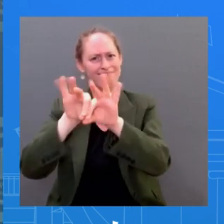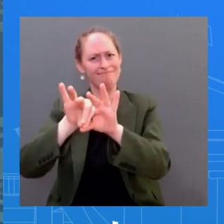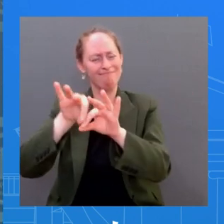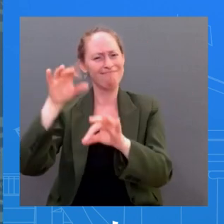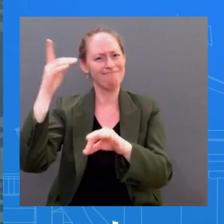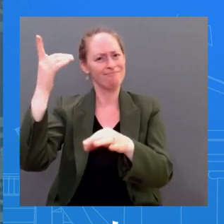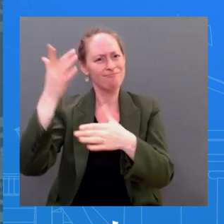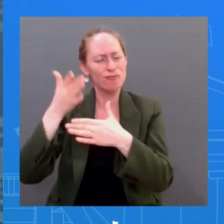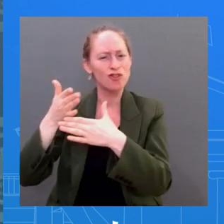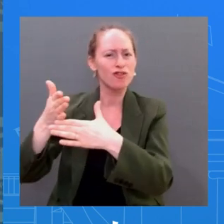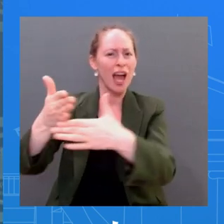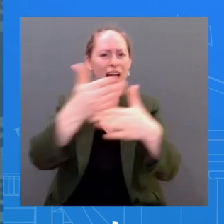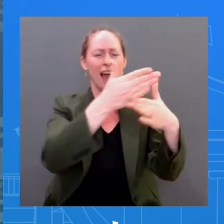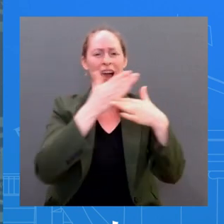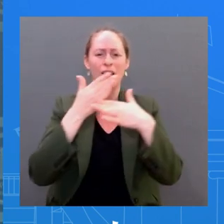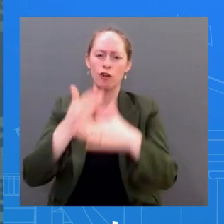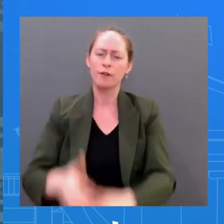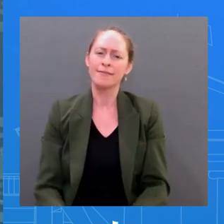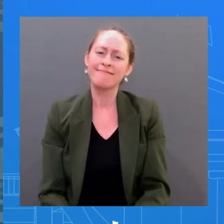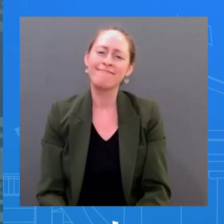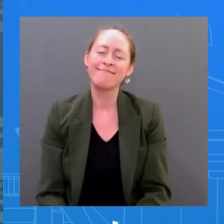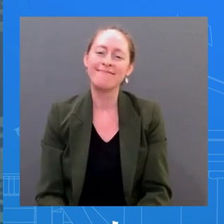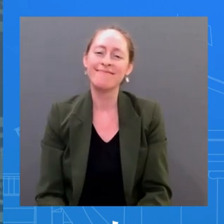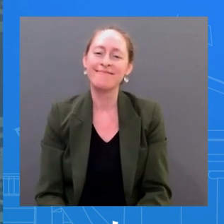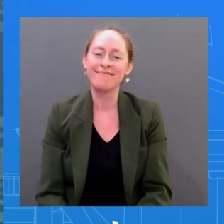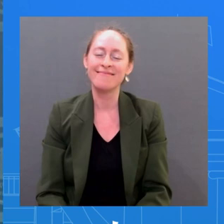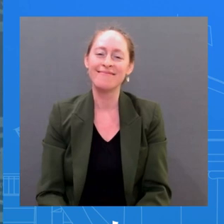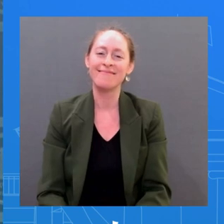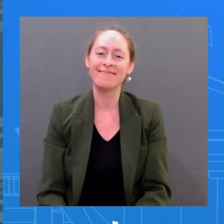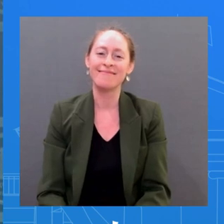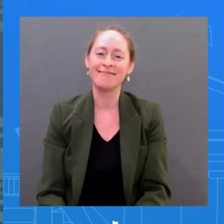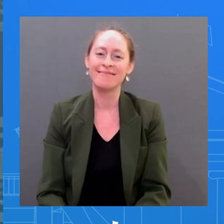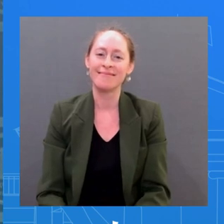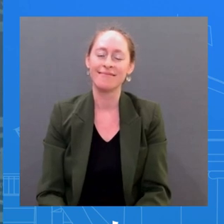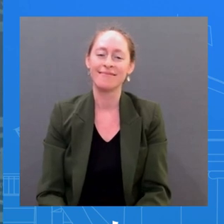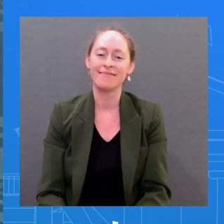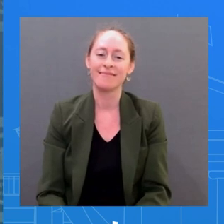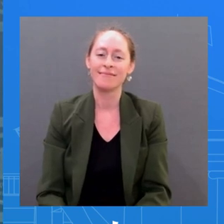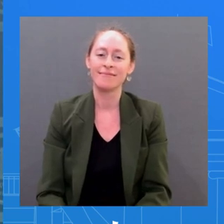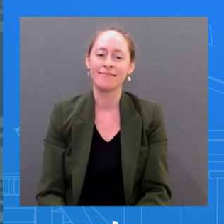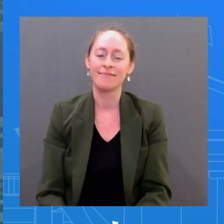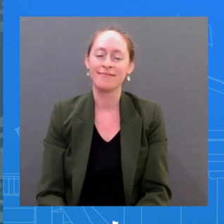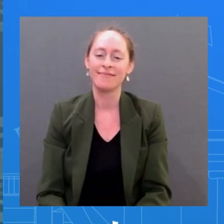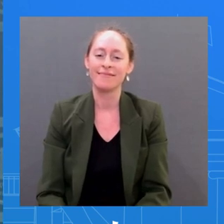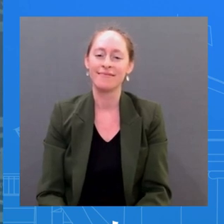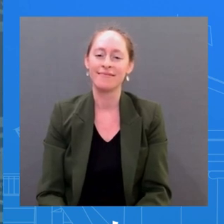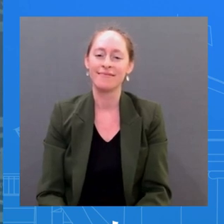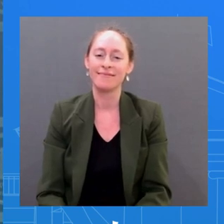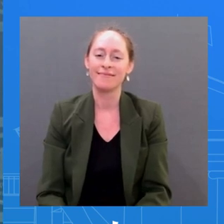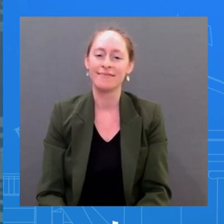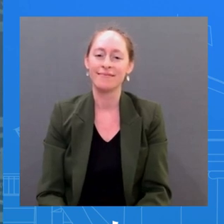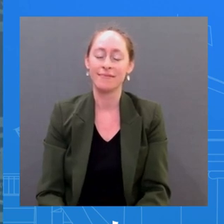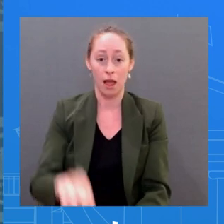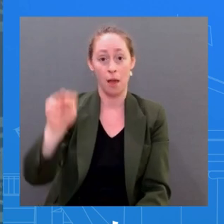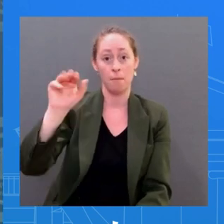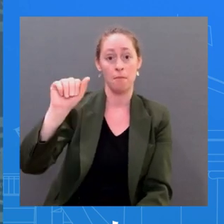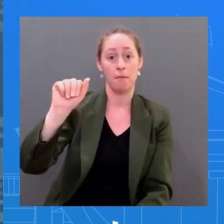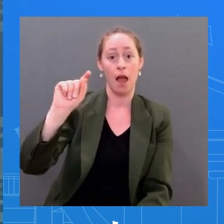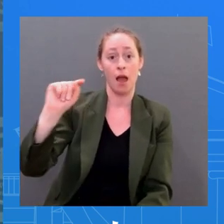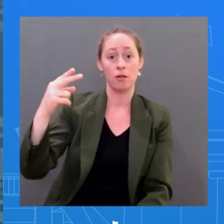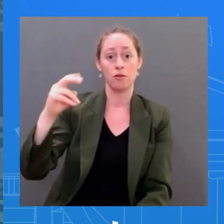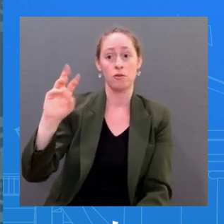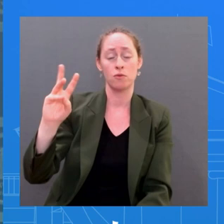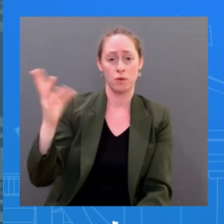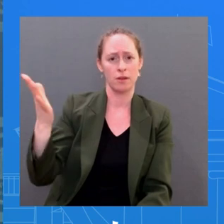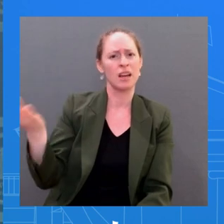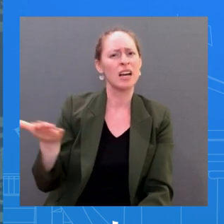carries weight that is pretty tremendous. Matthew was here because, as you heard, he has a very personal connection